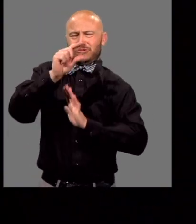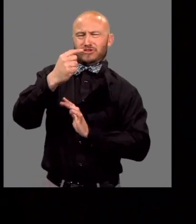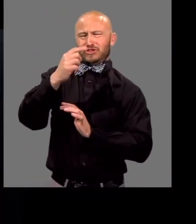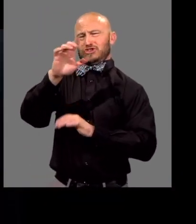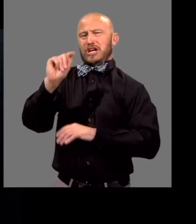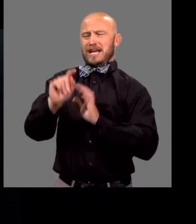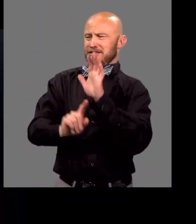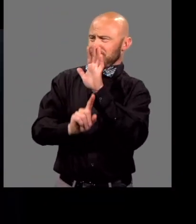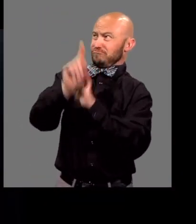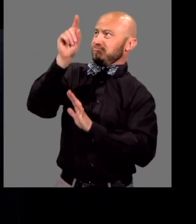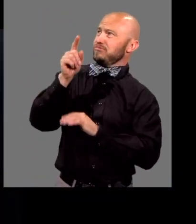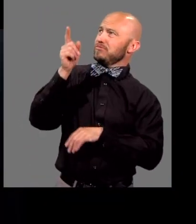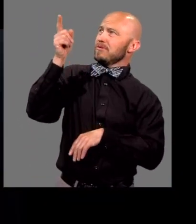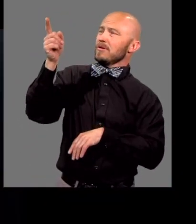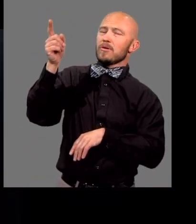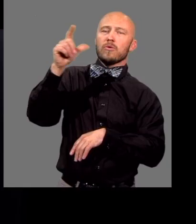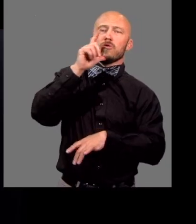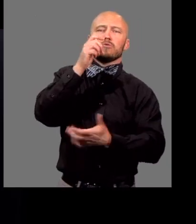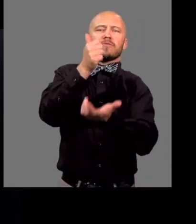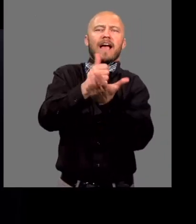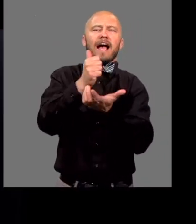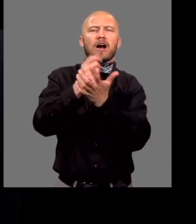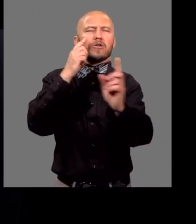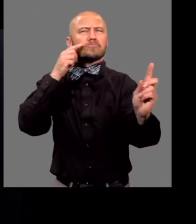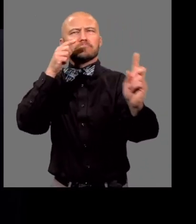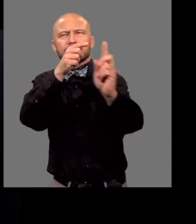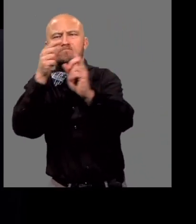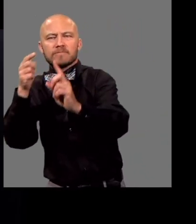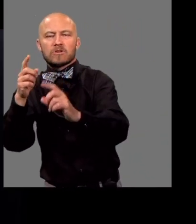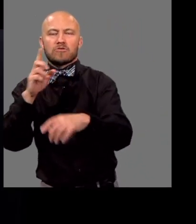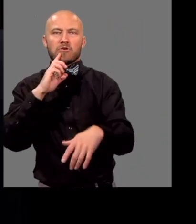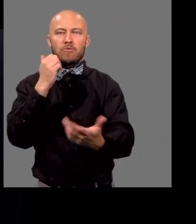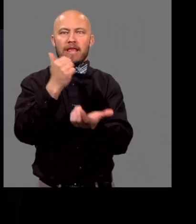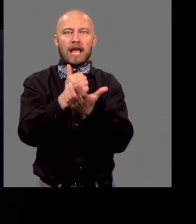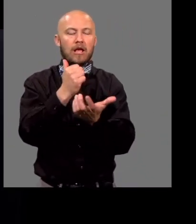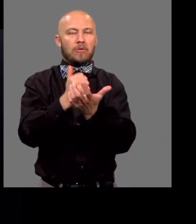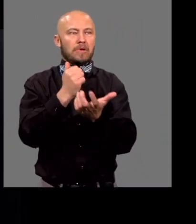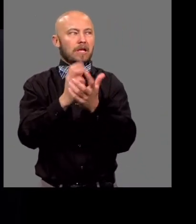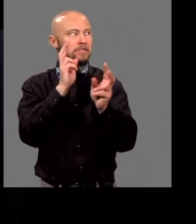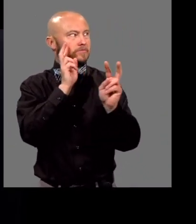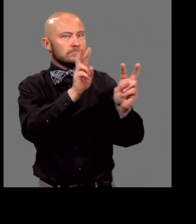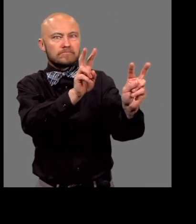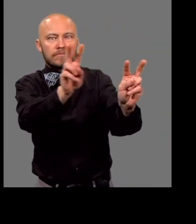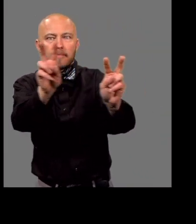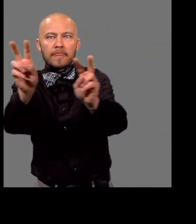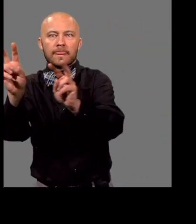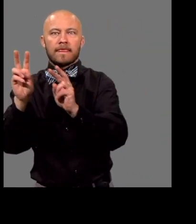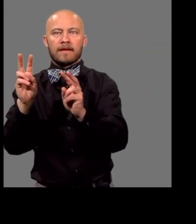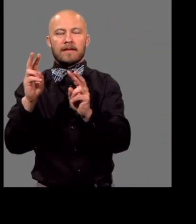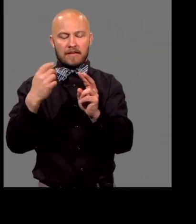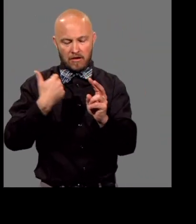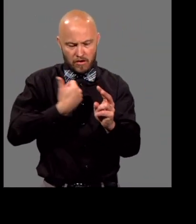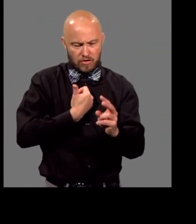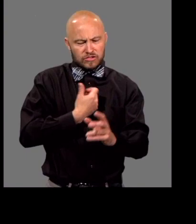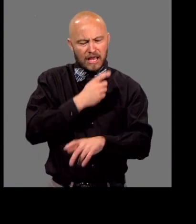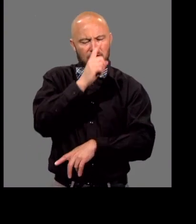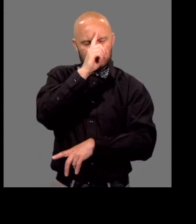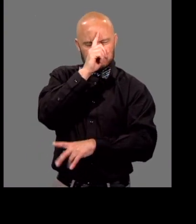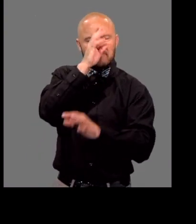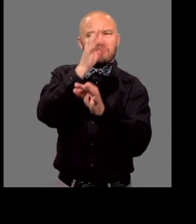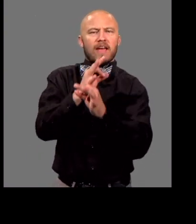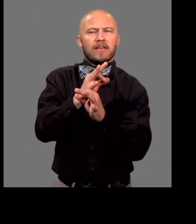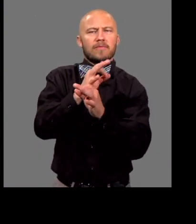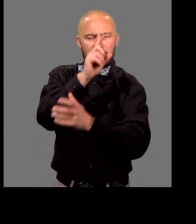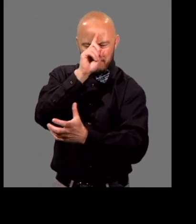us, those who have pointed the way and lifted us up, helping us to see farther, and giving us the faith to believe